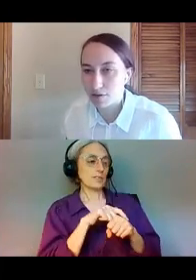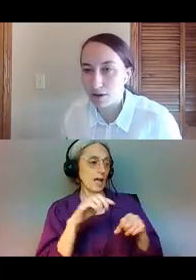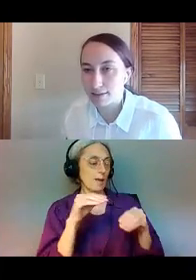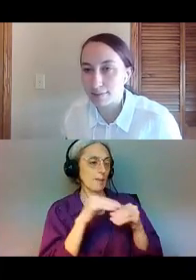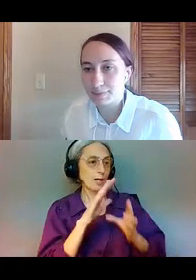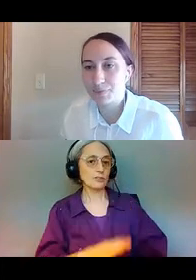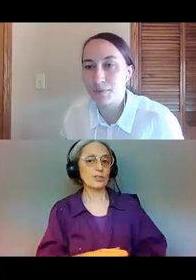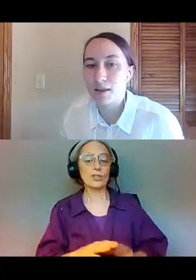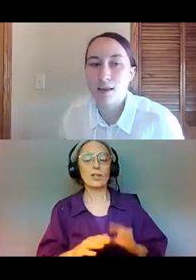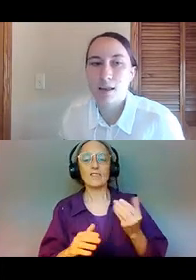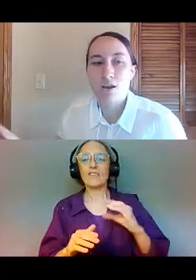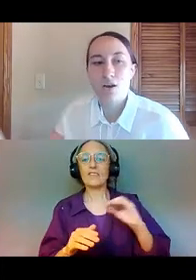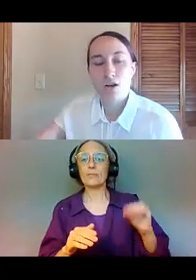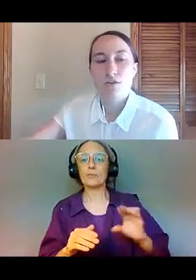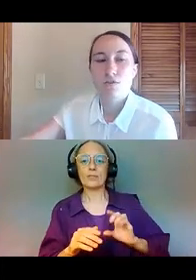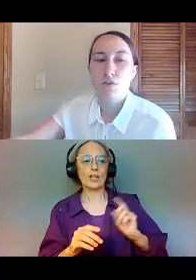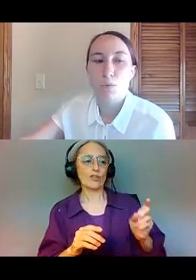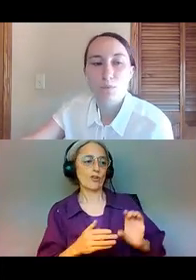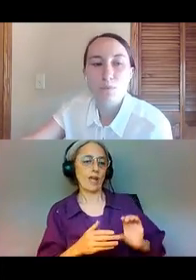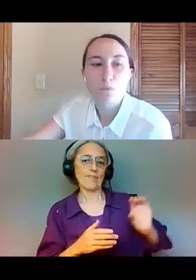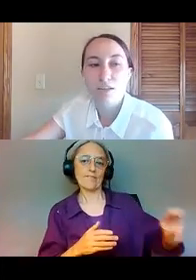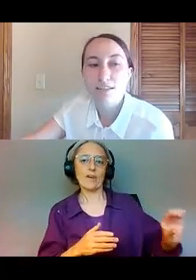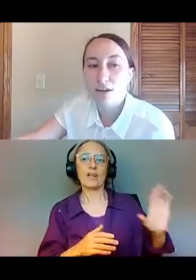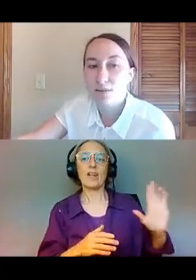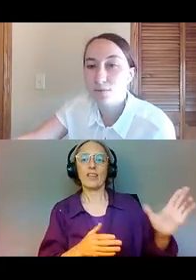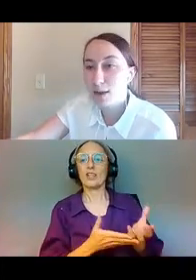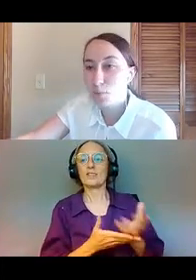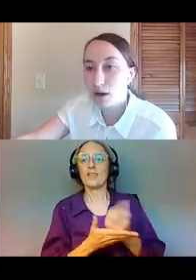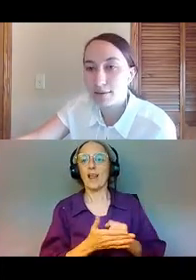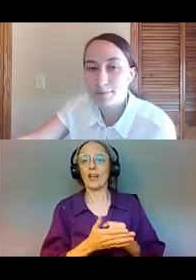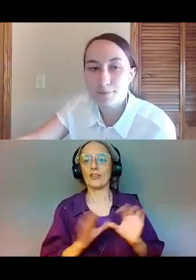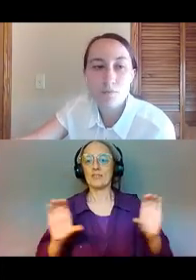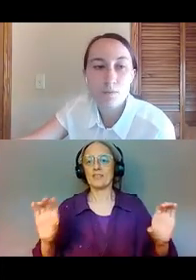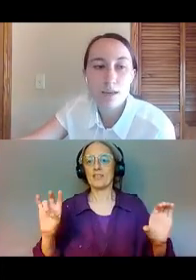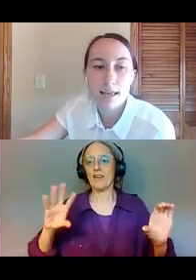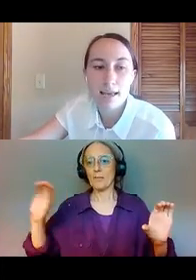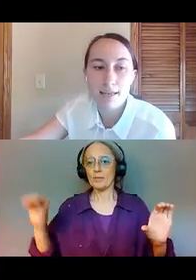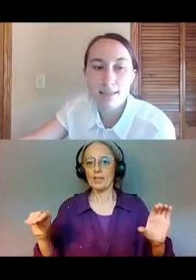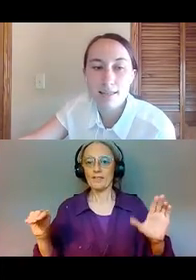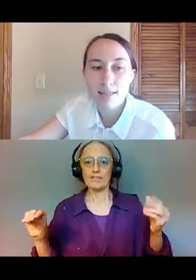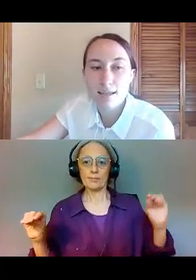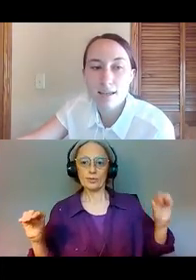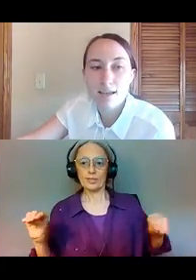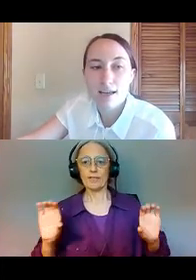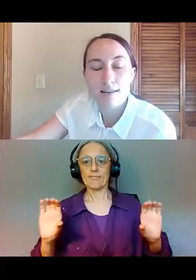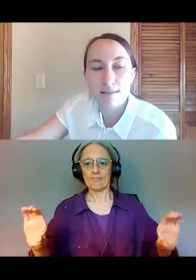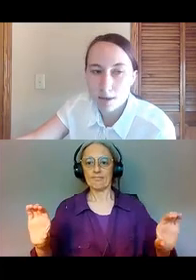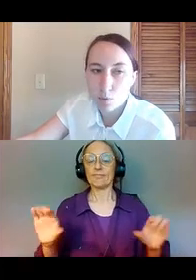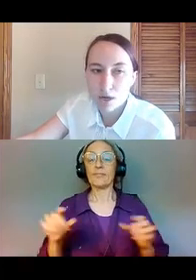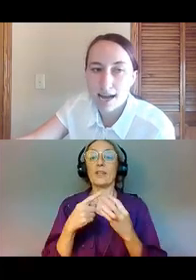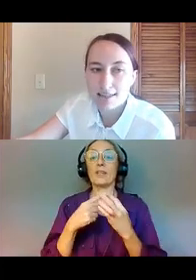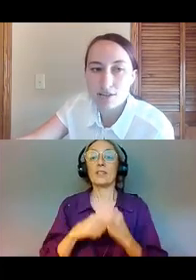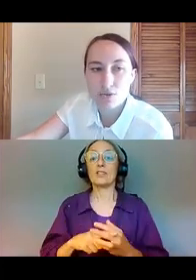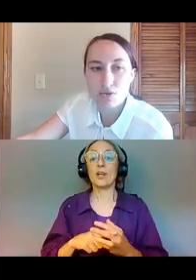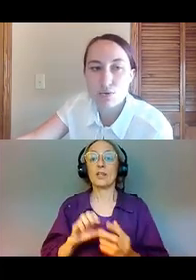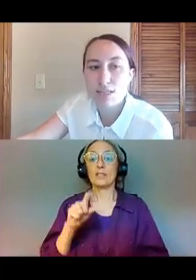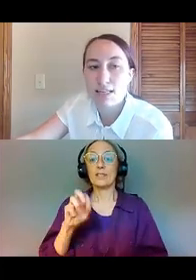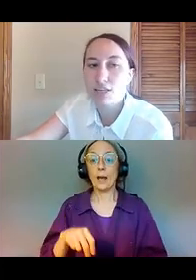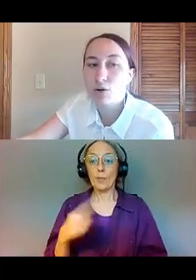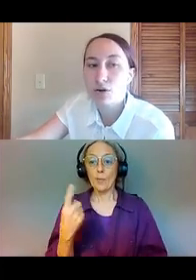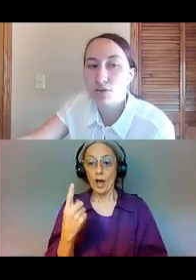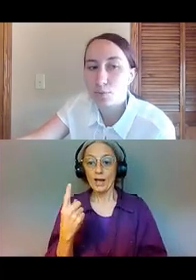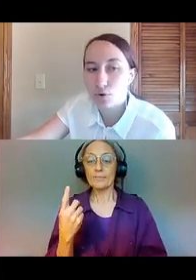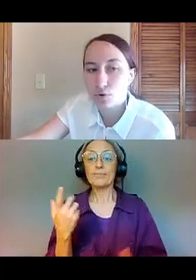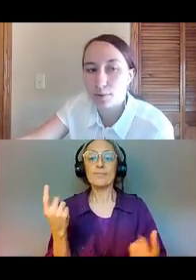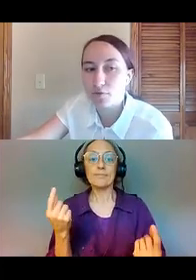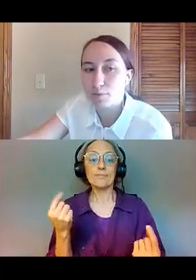funded by the grant. So I'm going to start with step 1. And step 1 asks you to